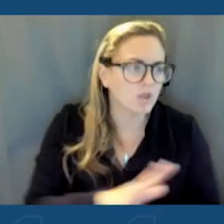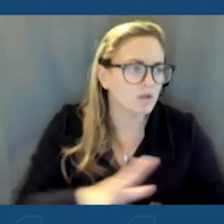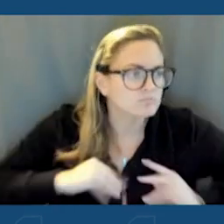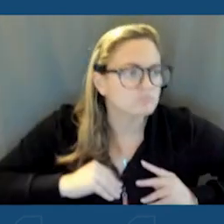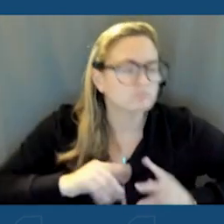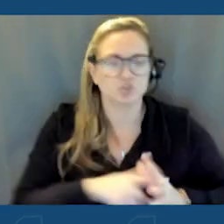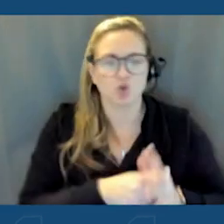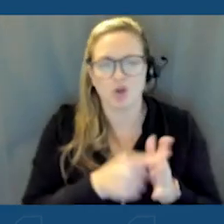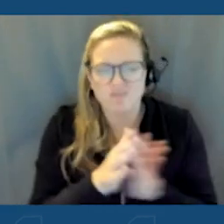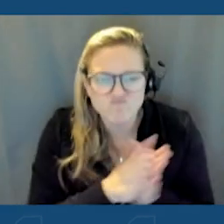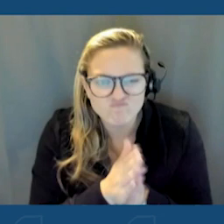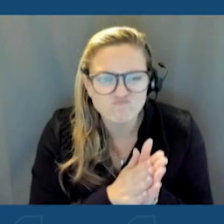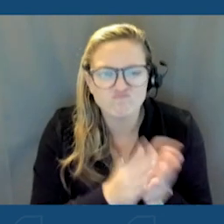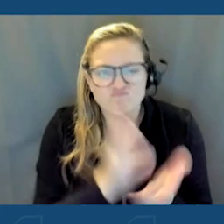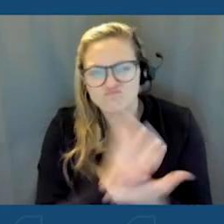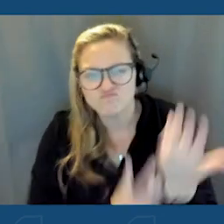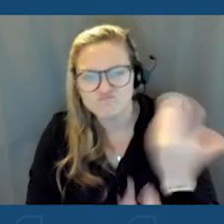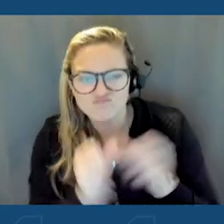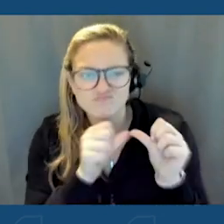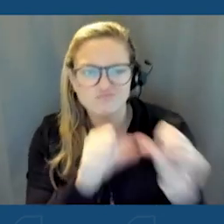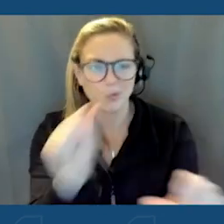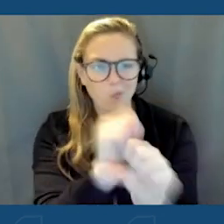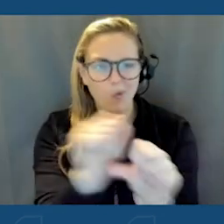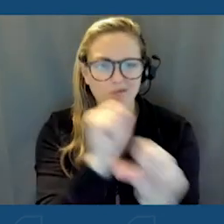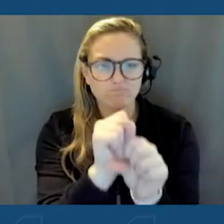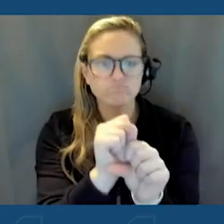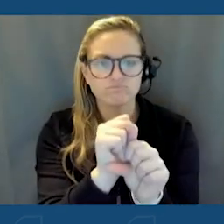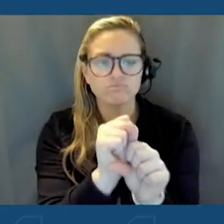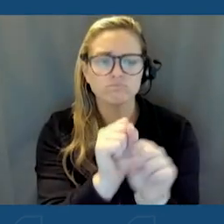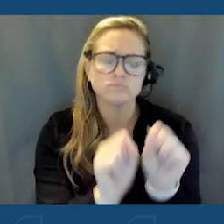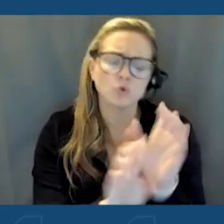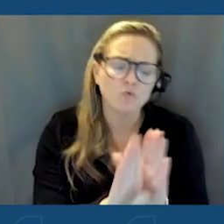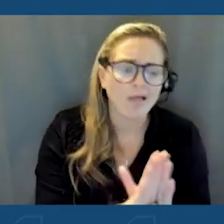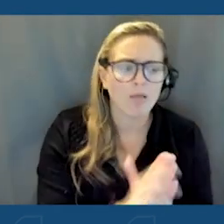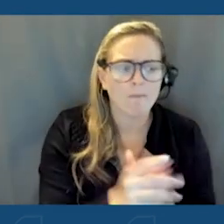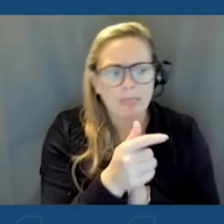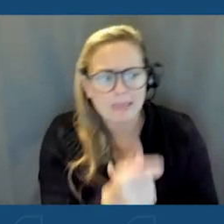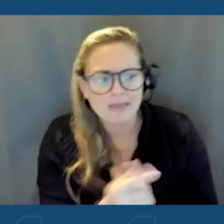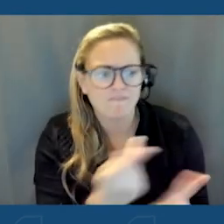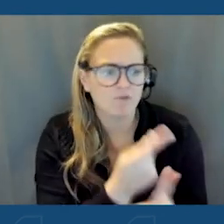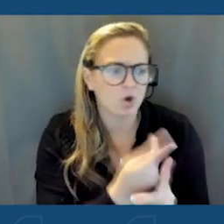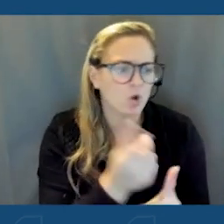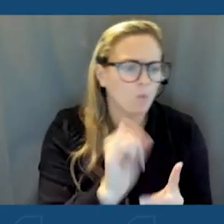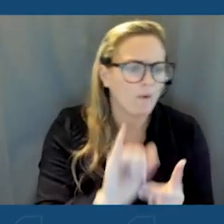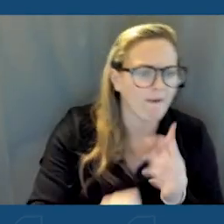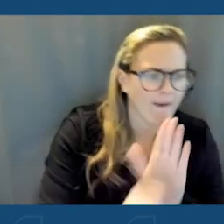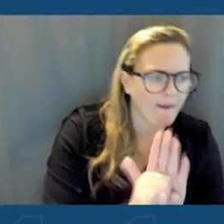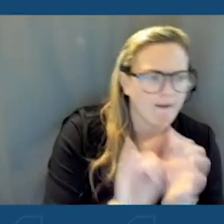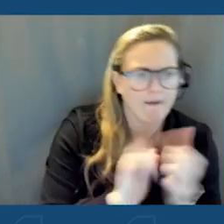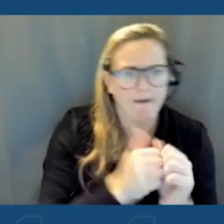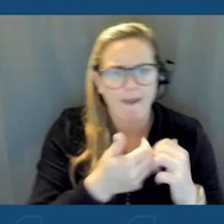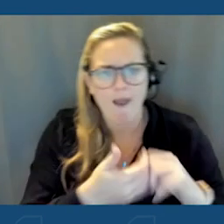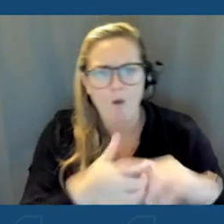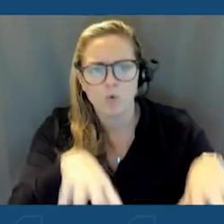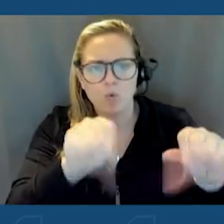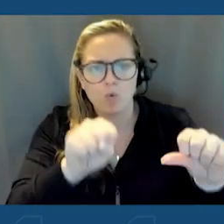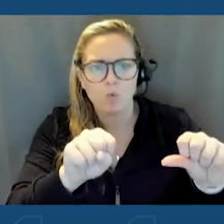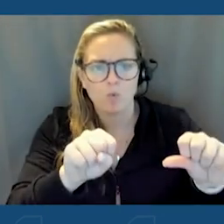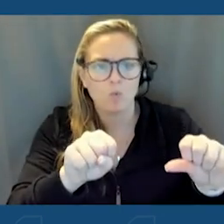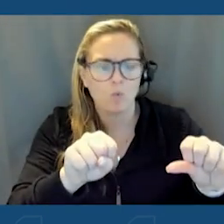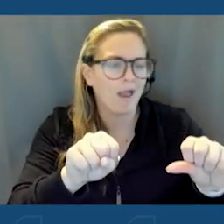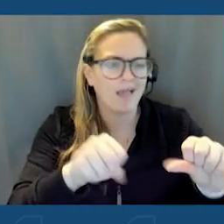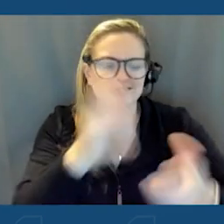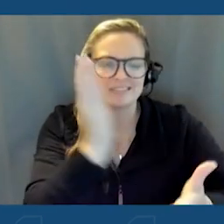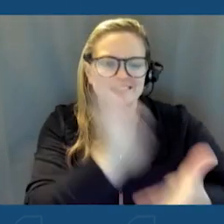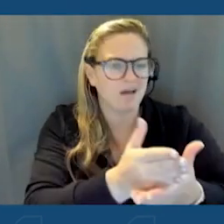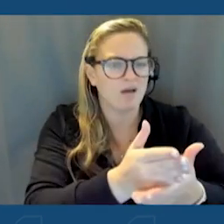mission and continue to work tirelessly to develop leads to identify, infiltrate, and ultimately dismantle these gun